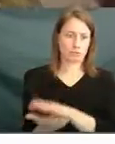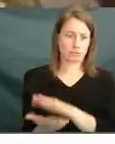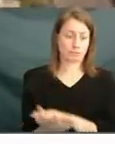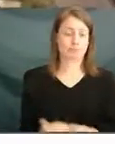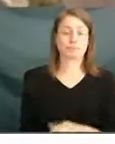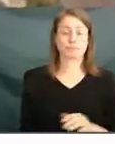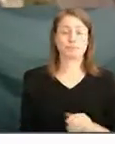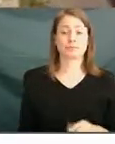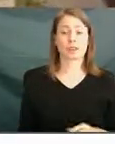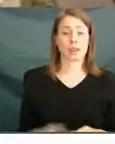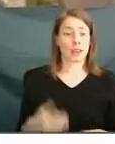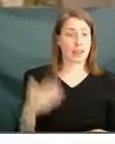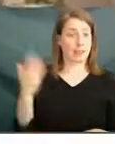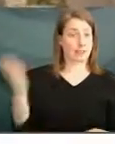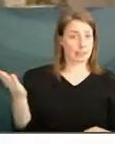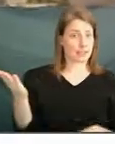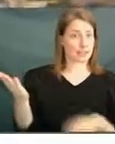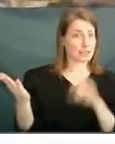of the boys went.